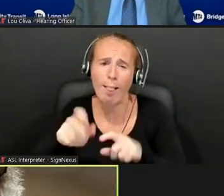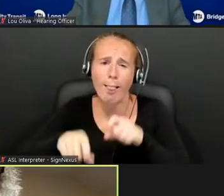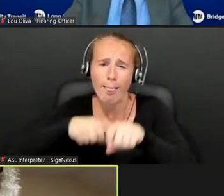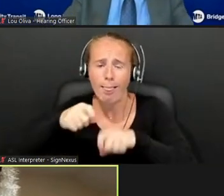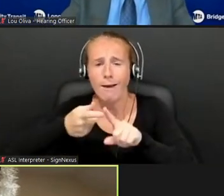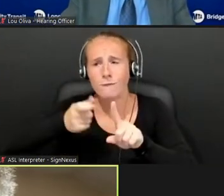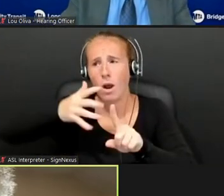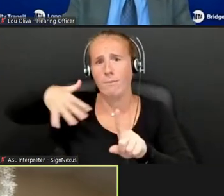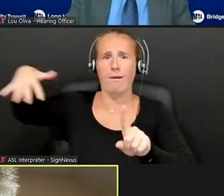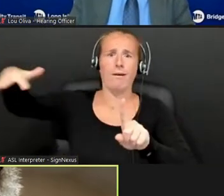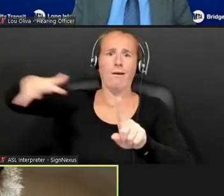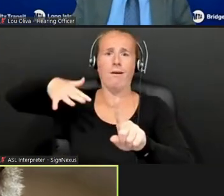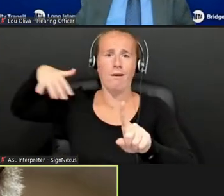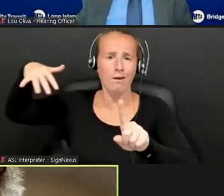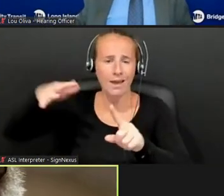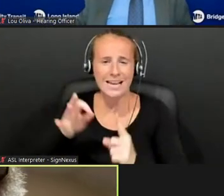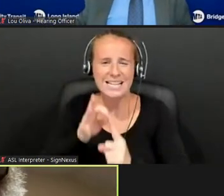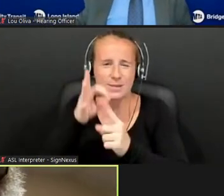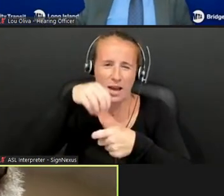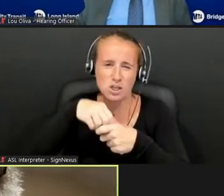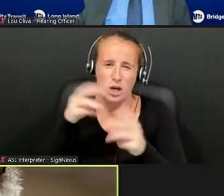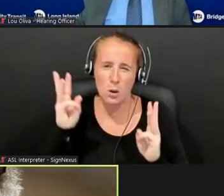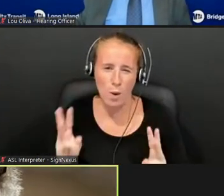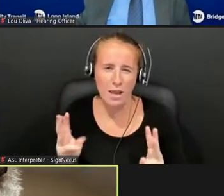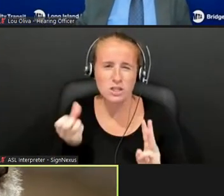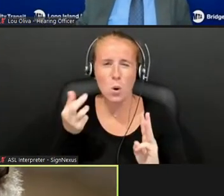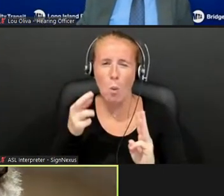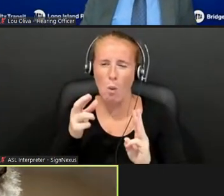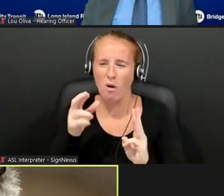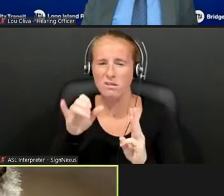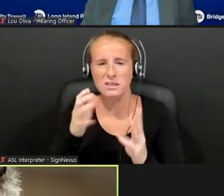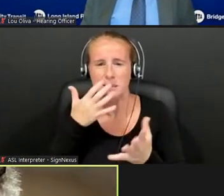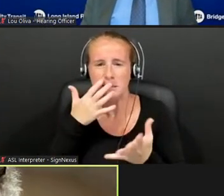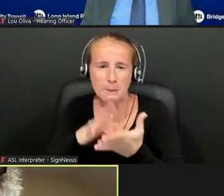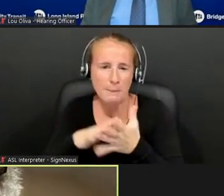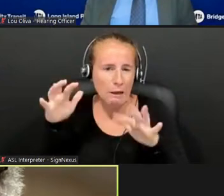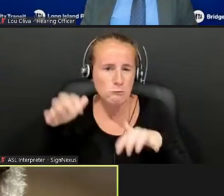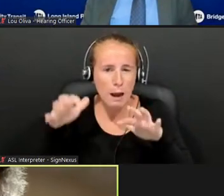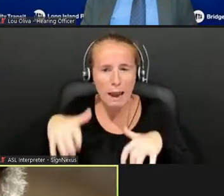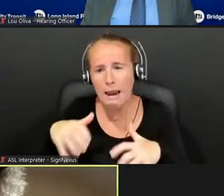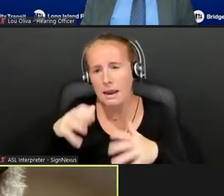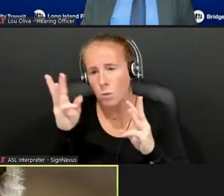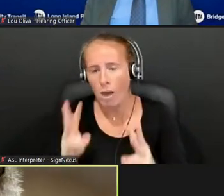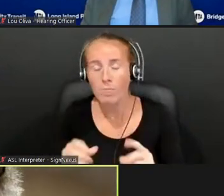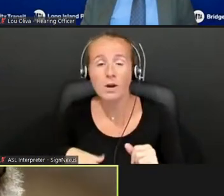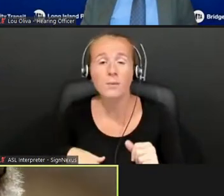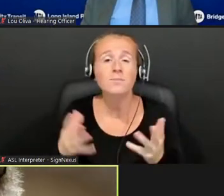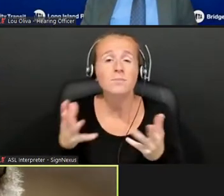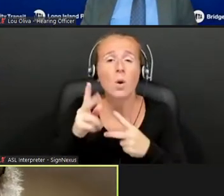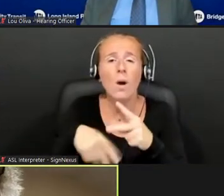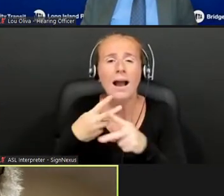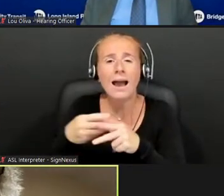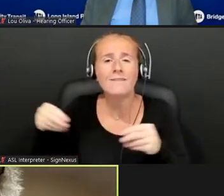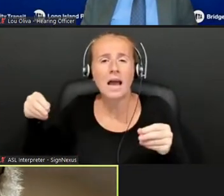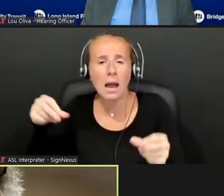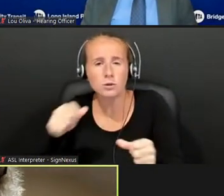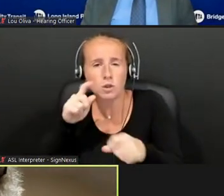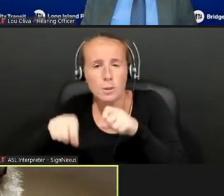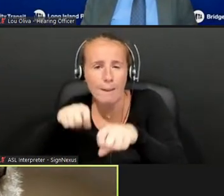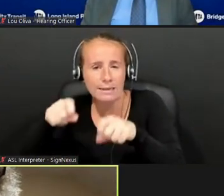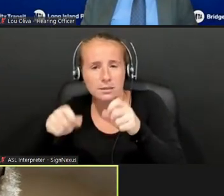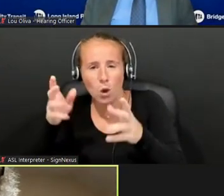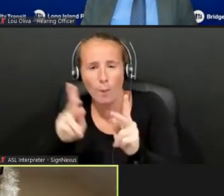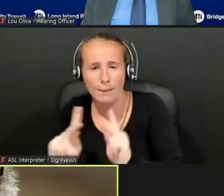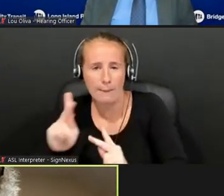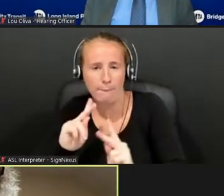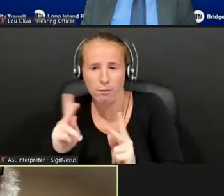boroughs especially in the winter and in inclement weather and what Financial contribution do bicyclists really make to the city